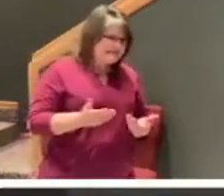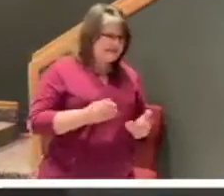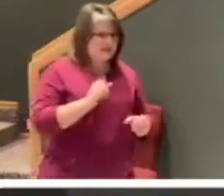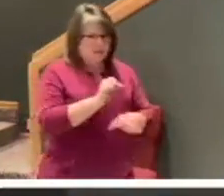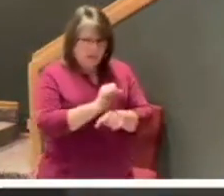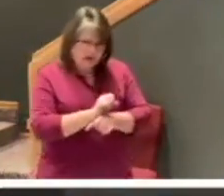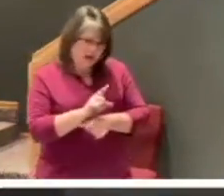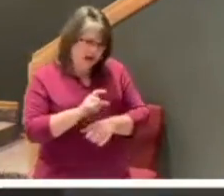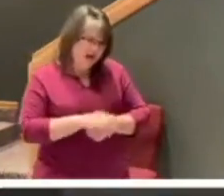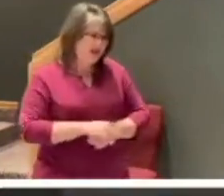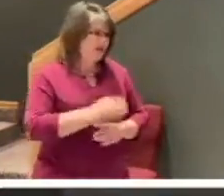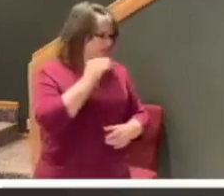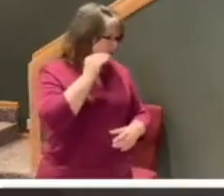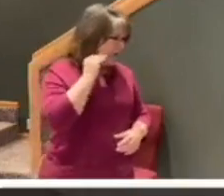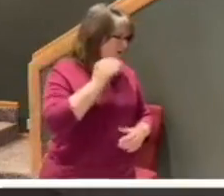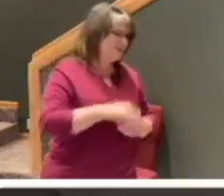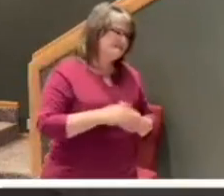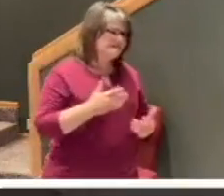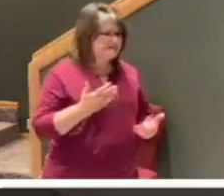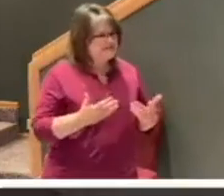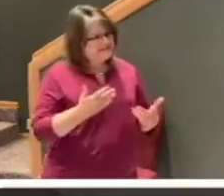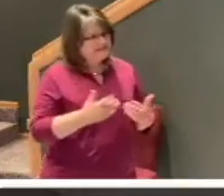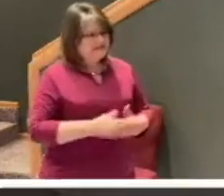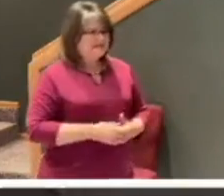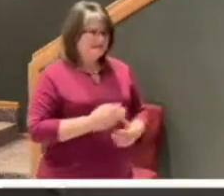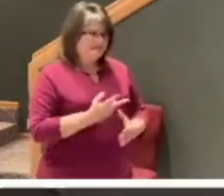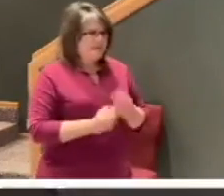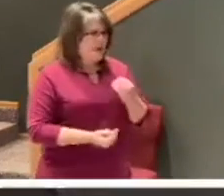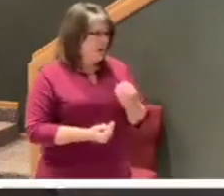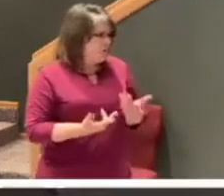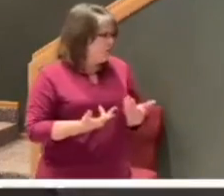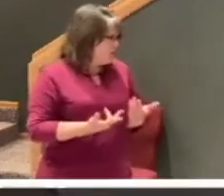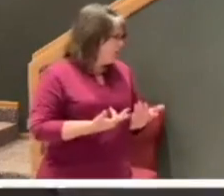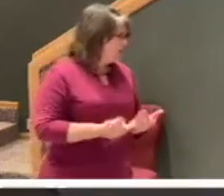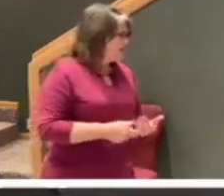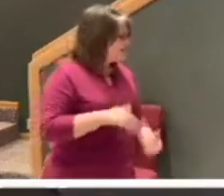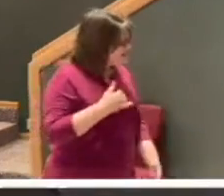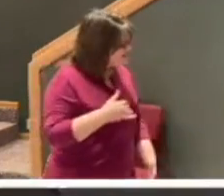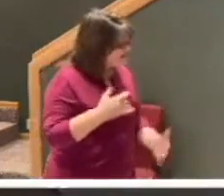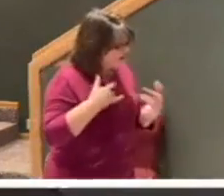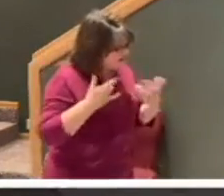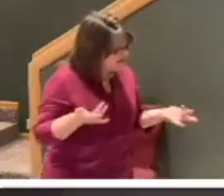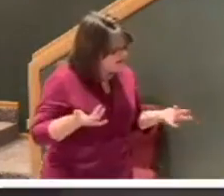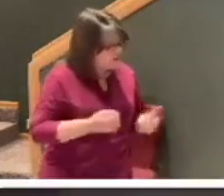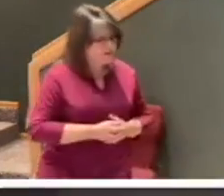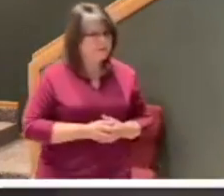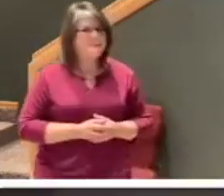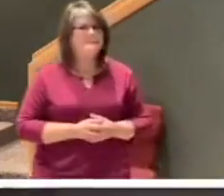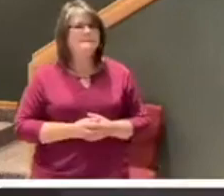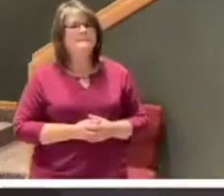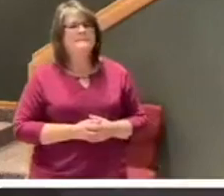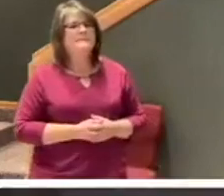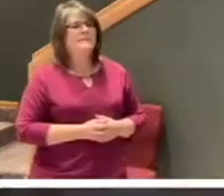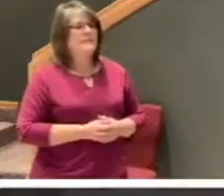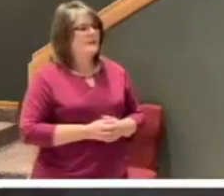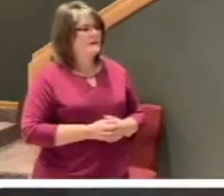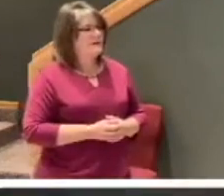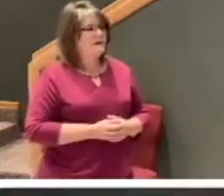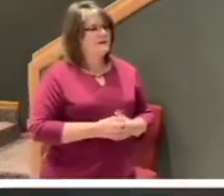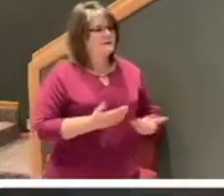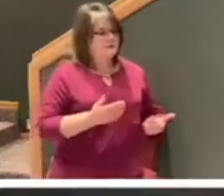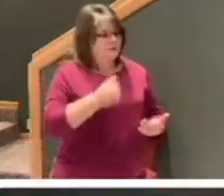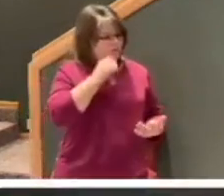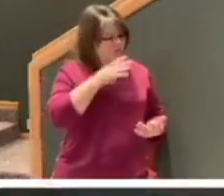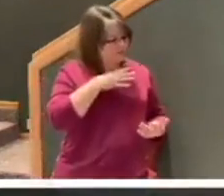work? You know, is it at home? She's like, kind of both. I said, oh man, well, what's going on? And so she just kind